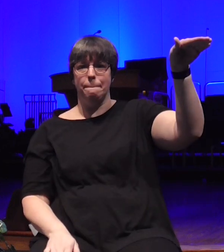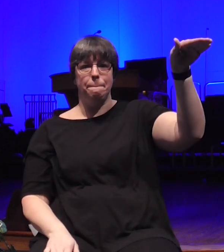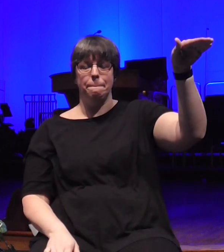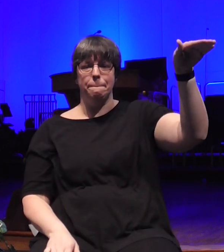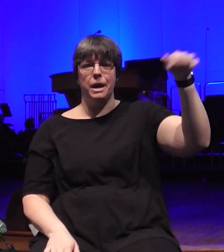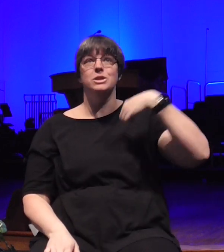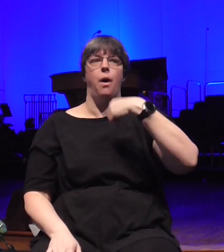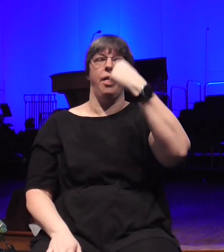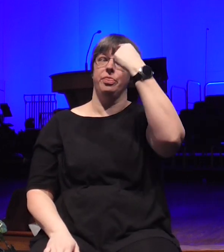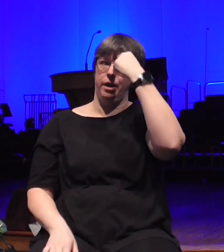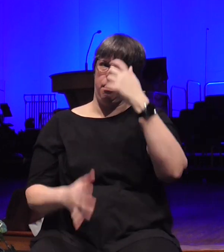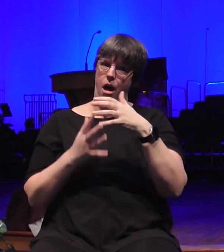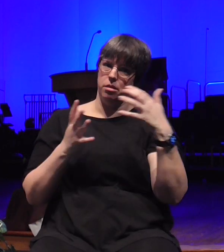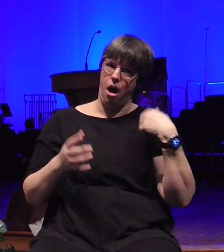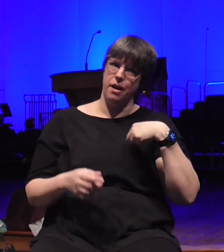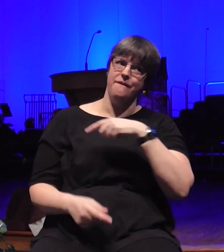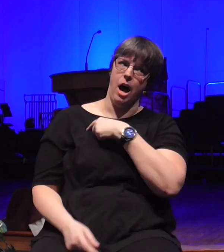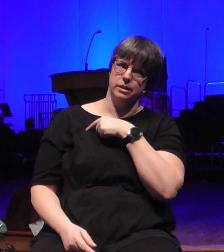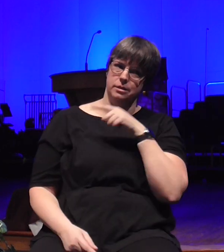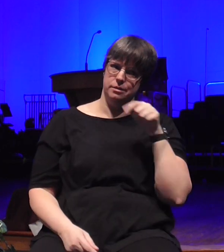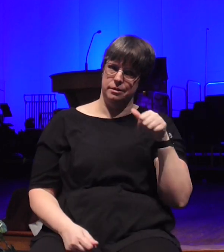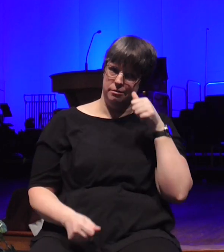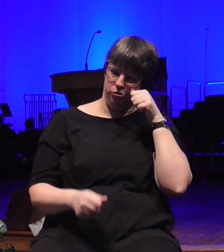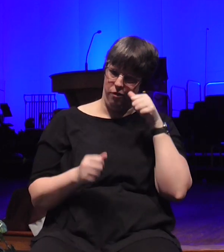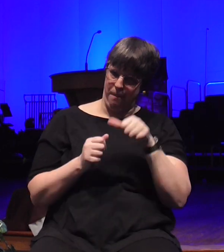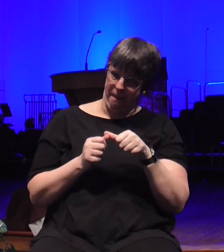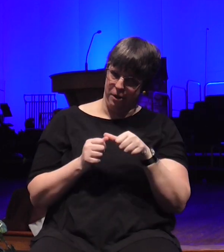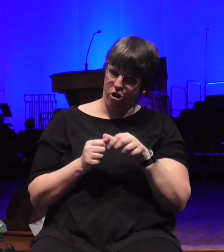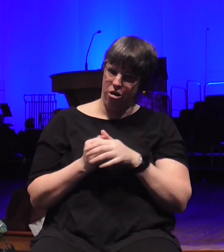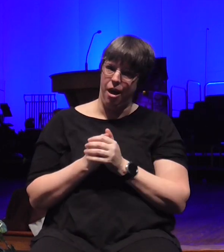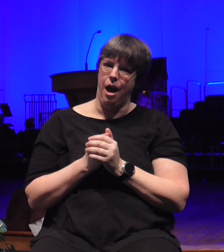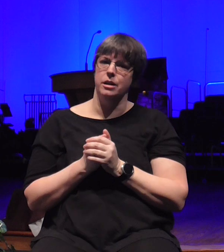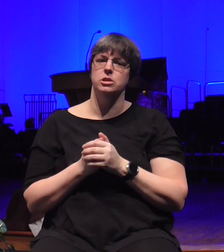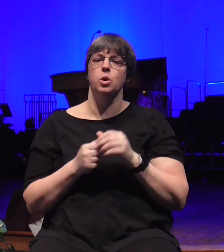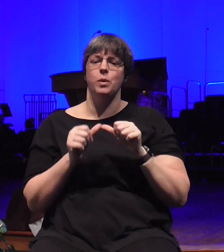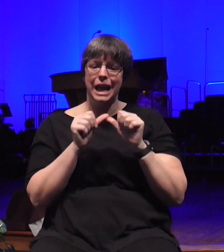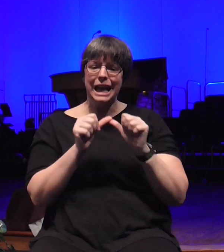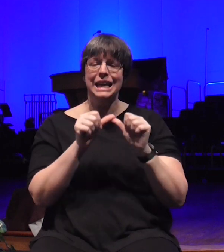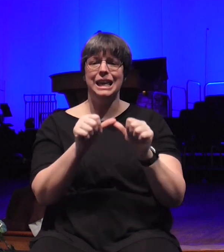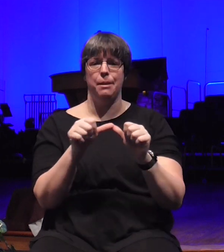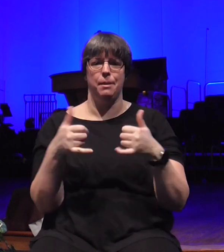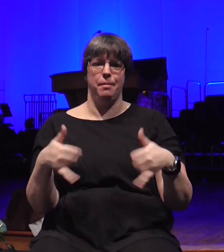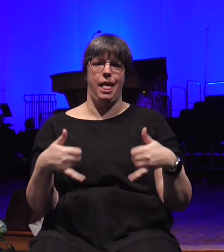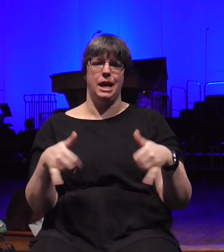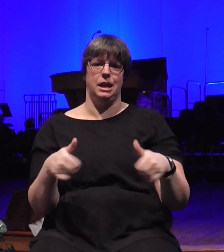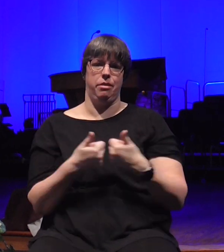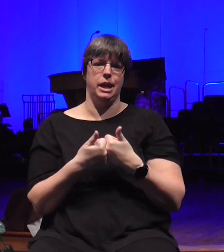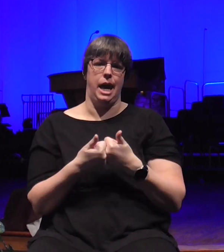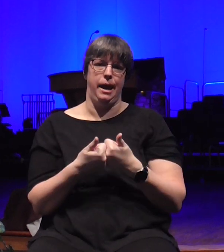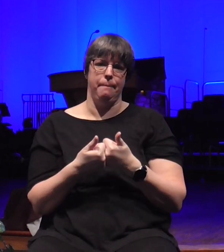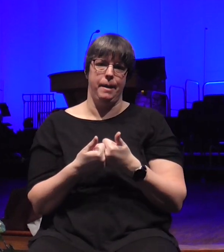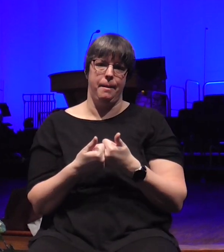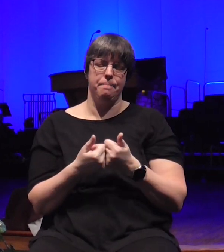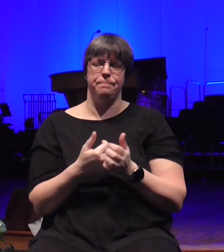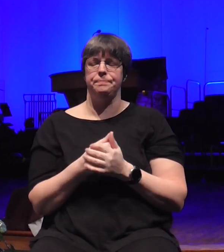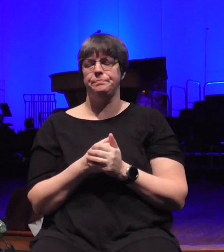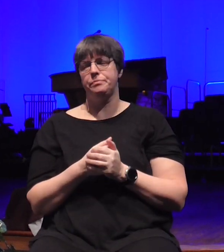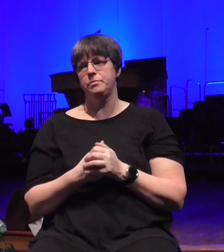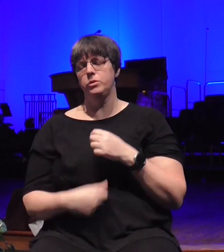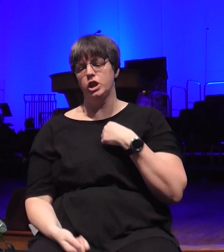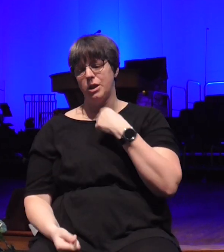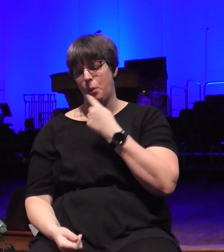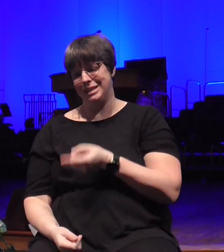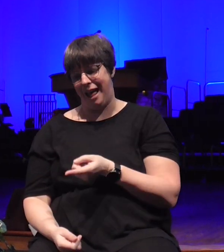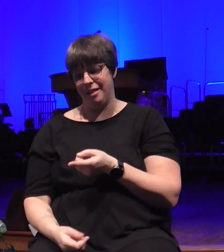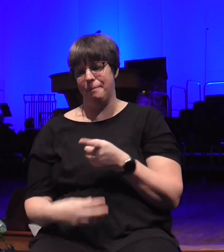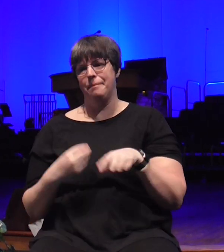I think a whole lot of us need to reclaim them so that we can keep playing the game. I'll tell him about